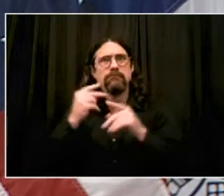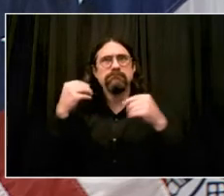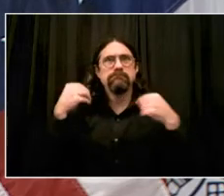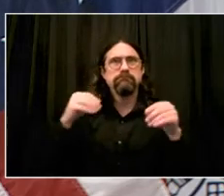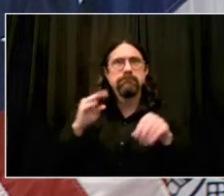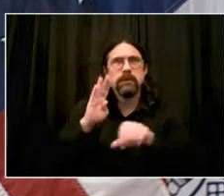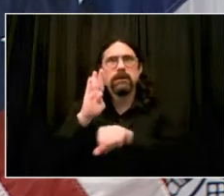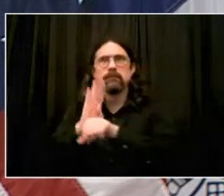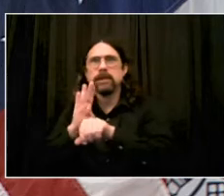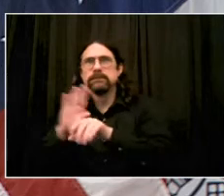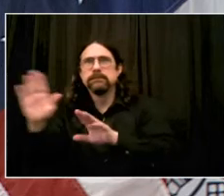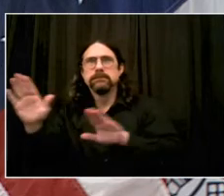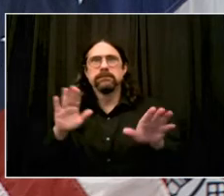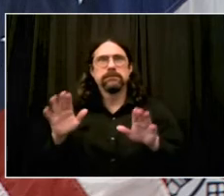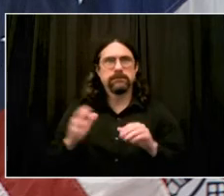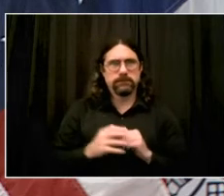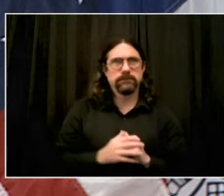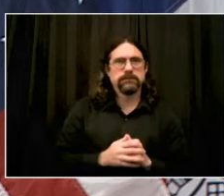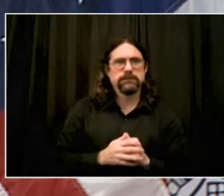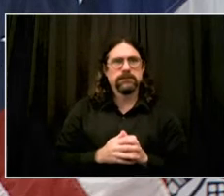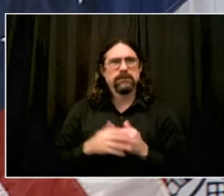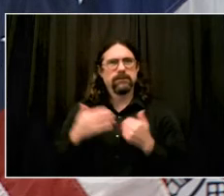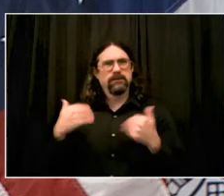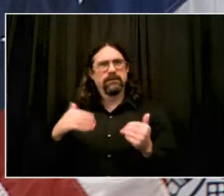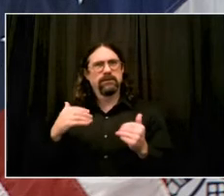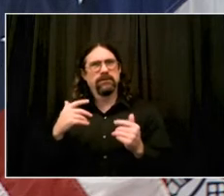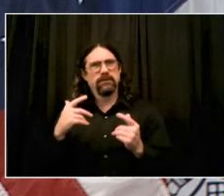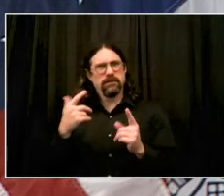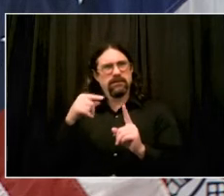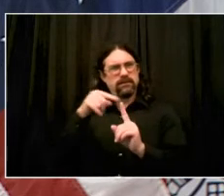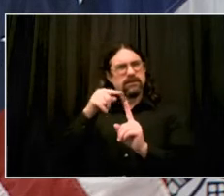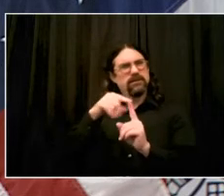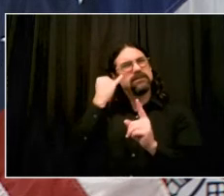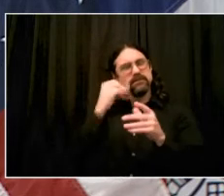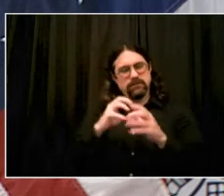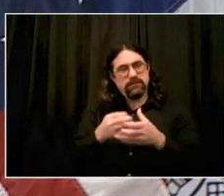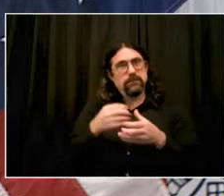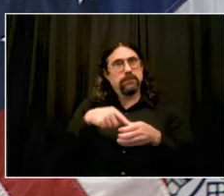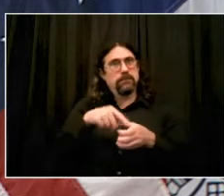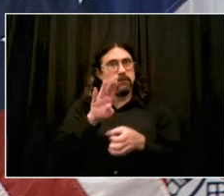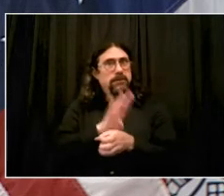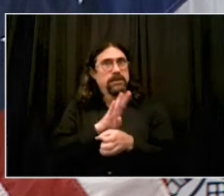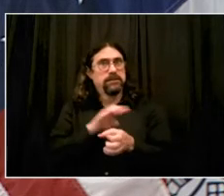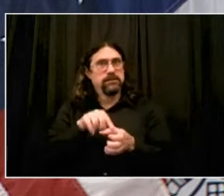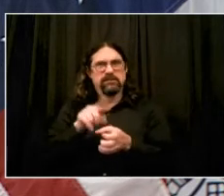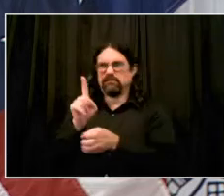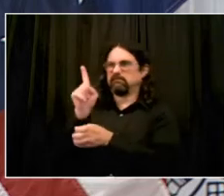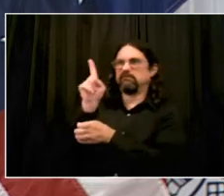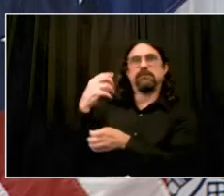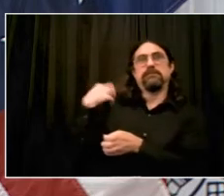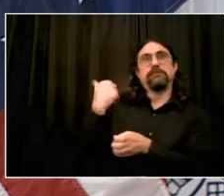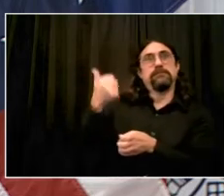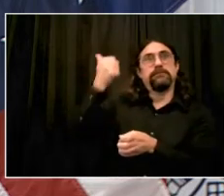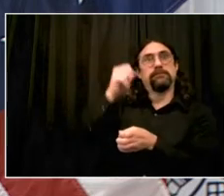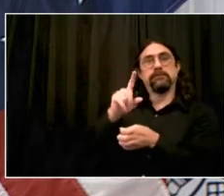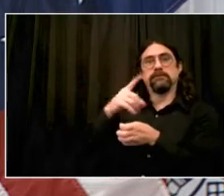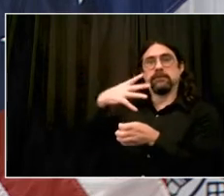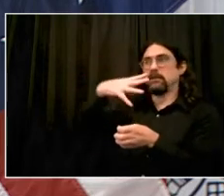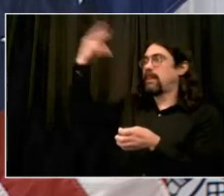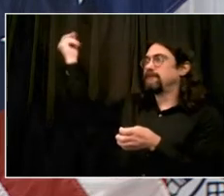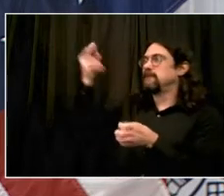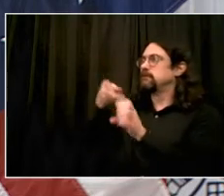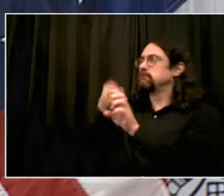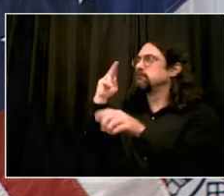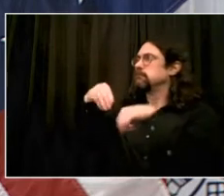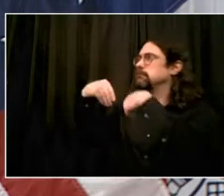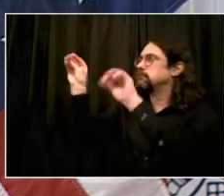the owner or the family that owns a business has gotten to a point where it doesn't work for them to continue, but for the employees who feel it, for